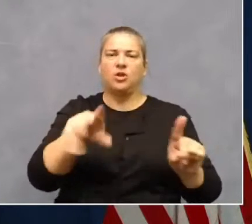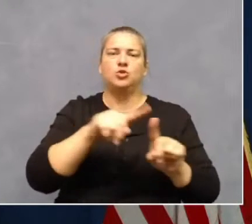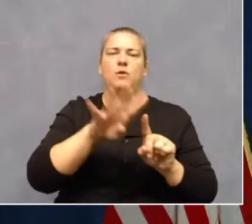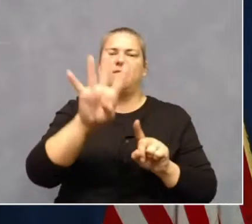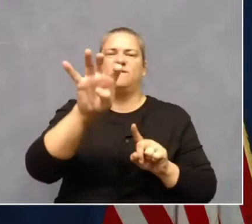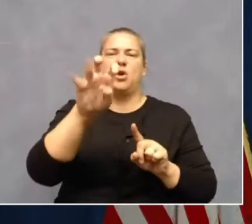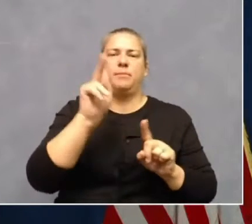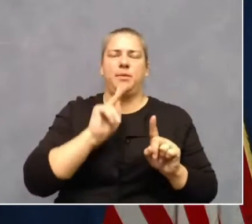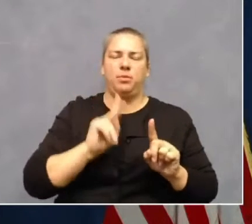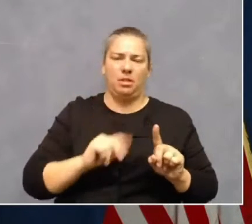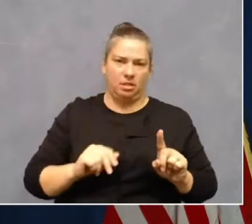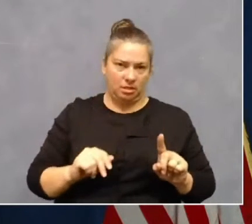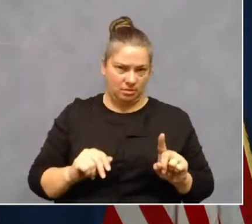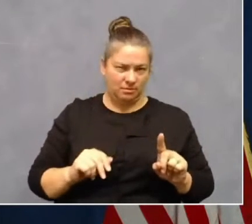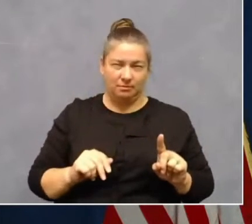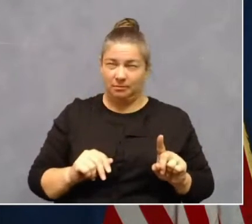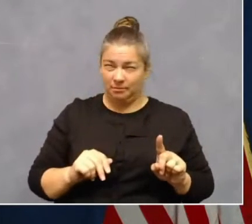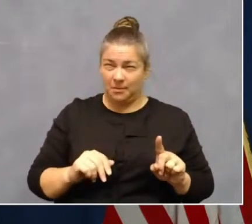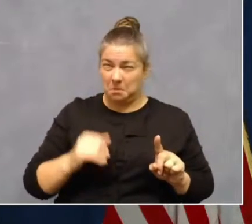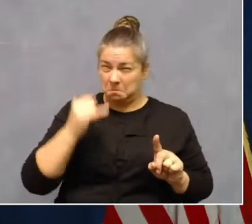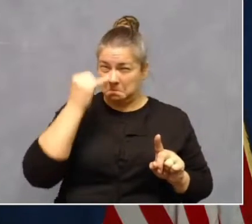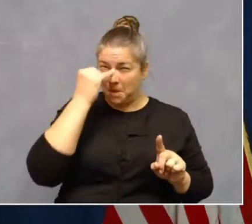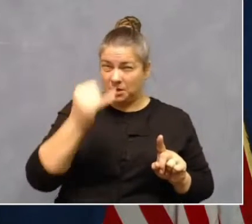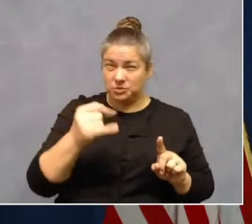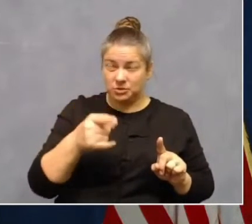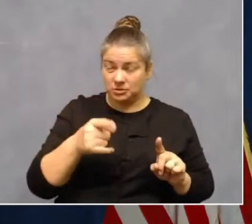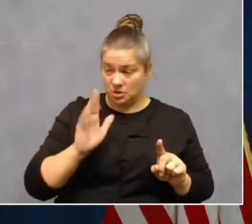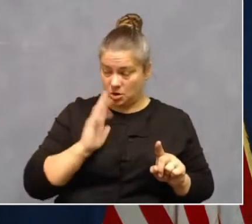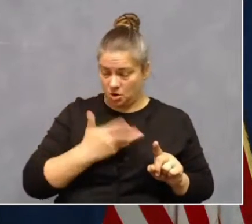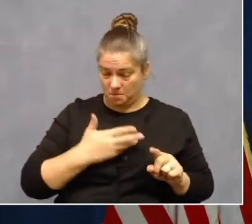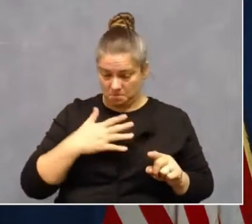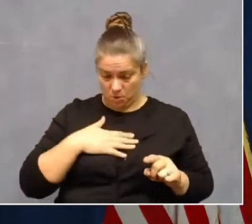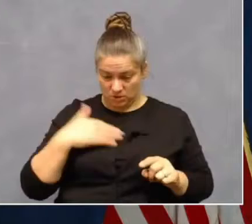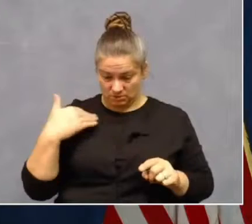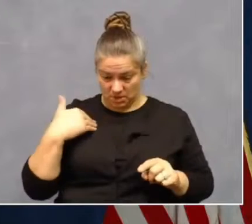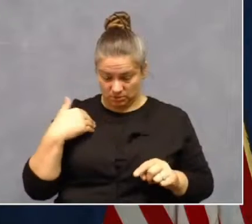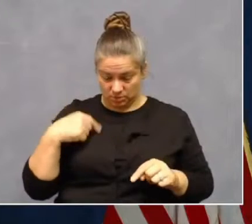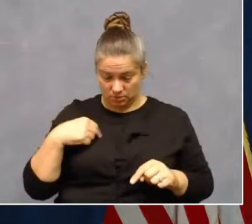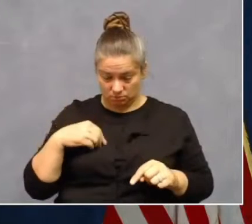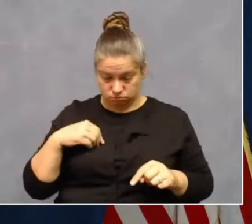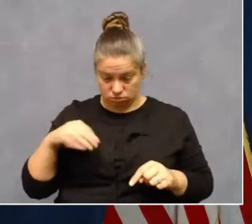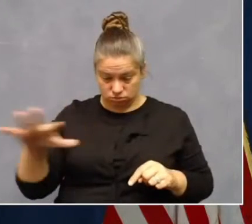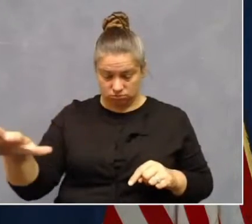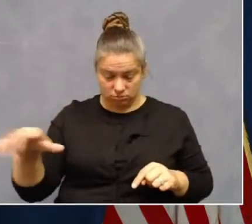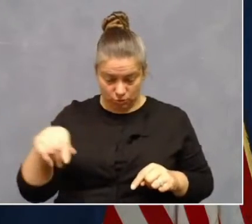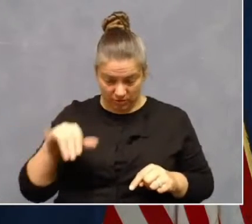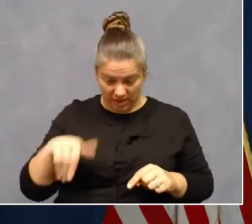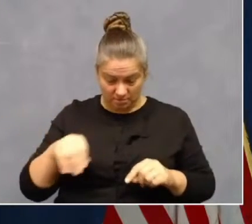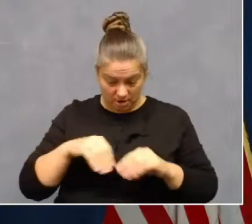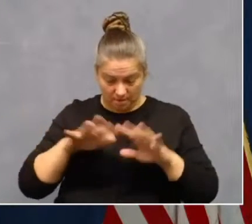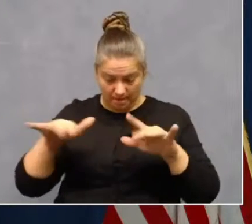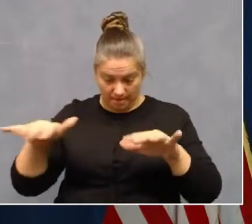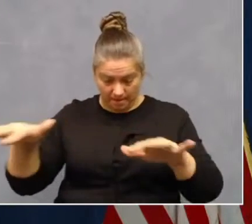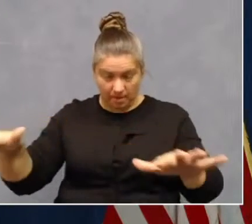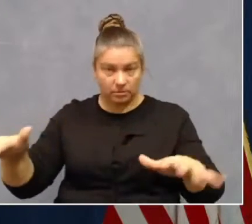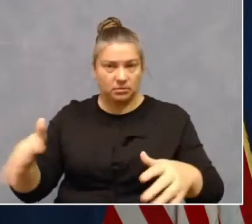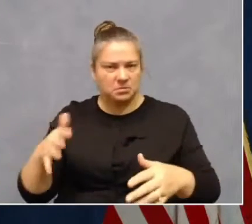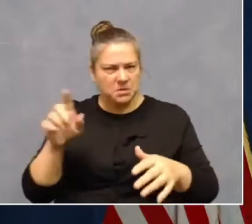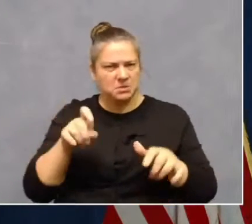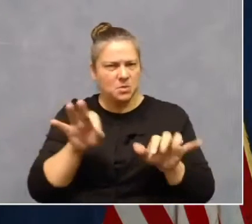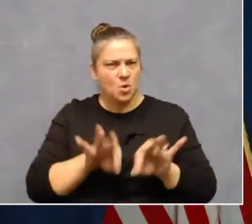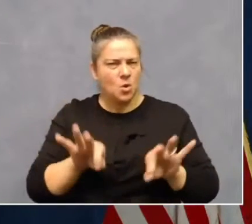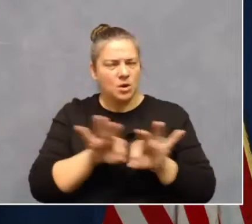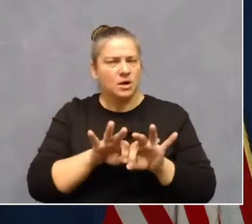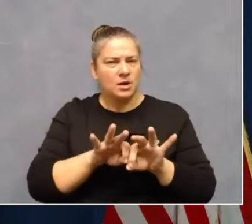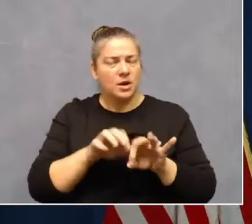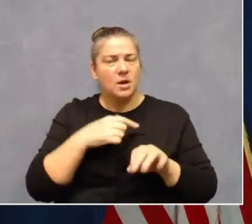what that means for each of our individual personal responsibilities and how important it is to be able to contact trace. That's what we've always said. We got to keep